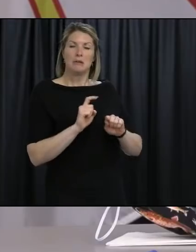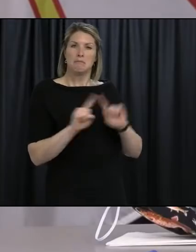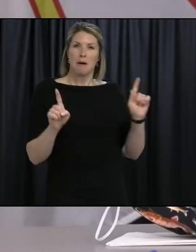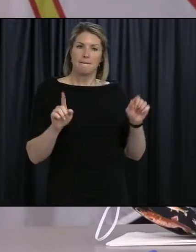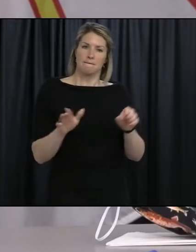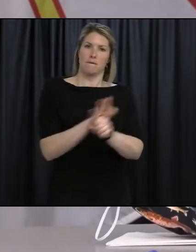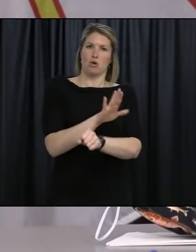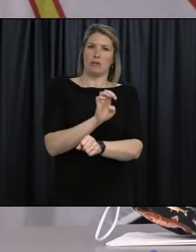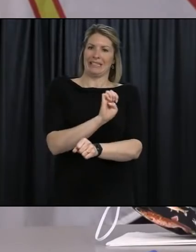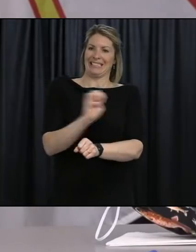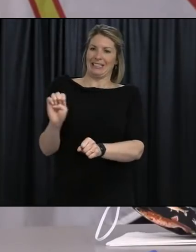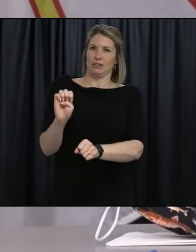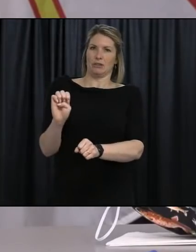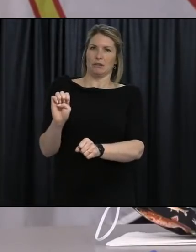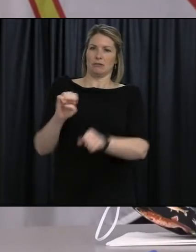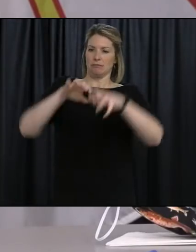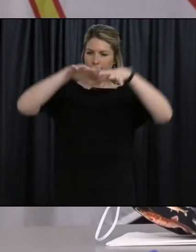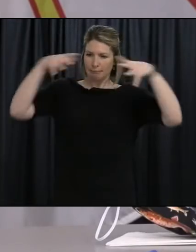on.